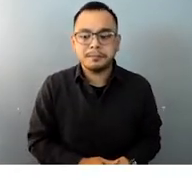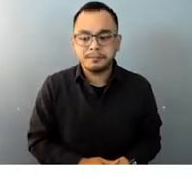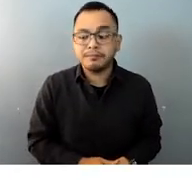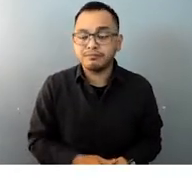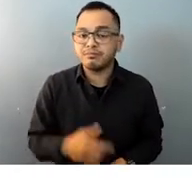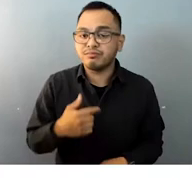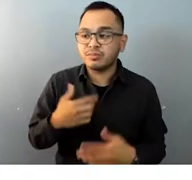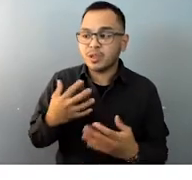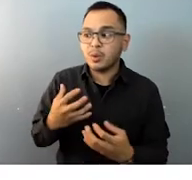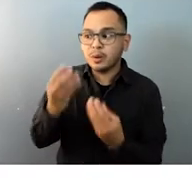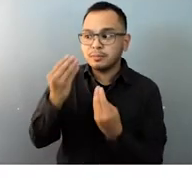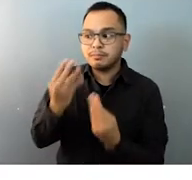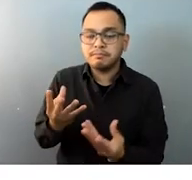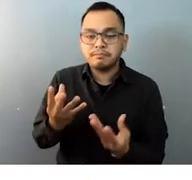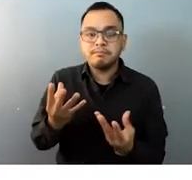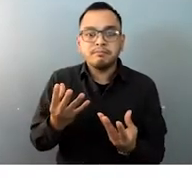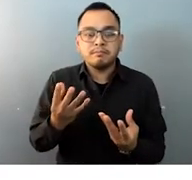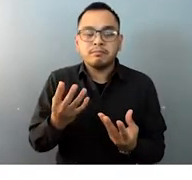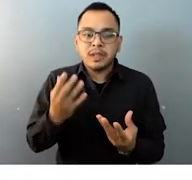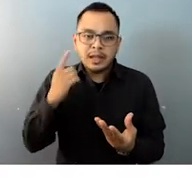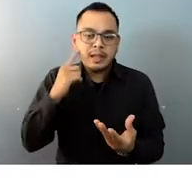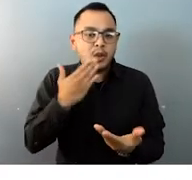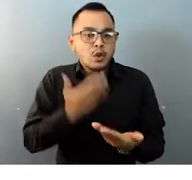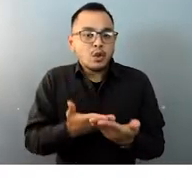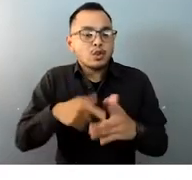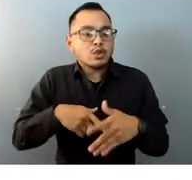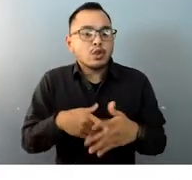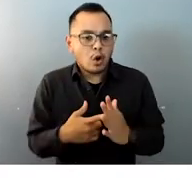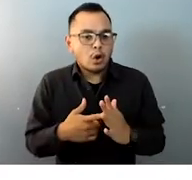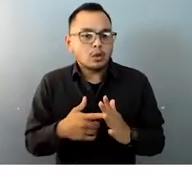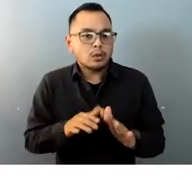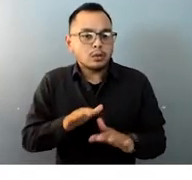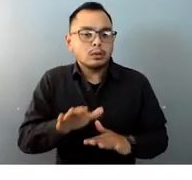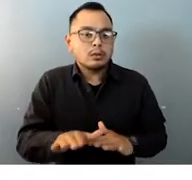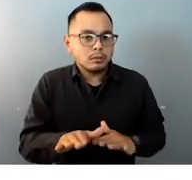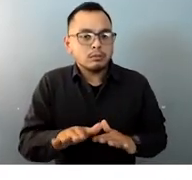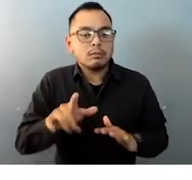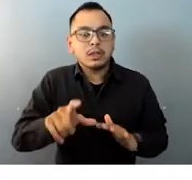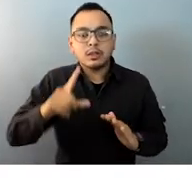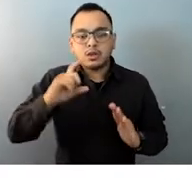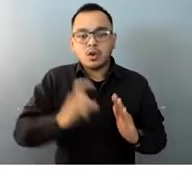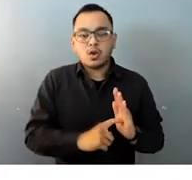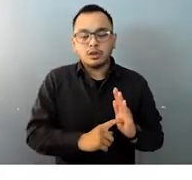legislation. I just wanted to say that I think it's a really good start,